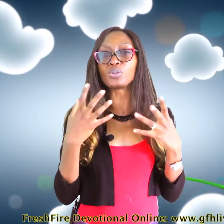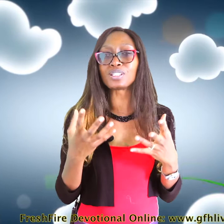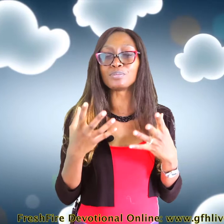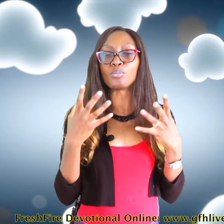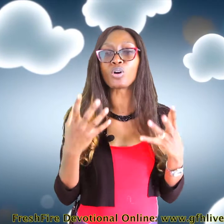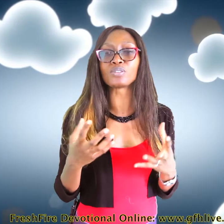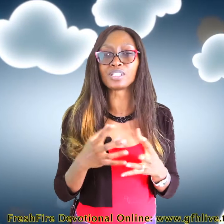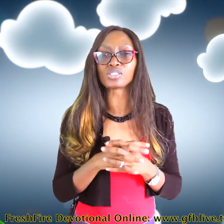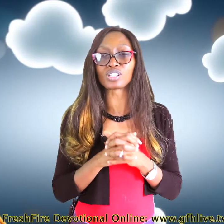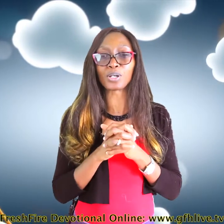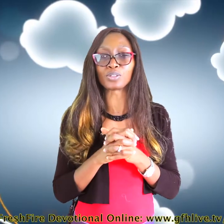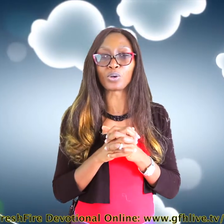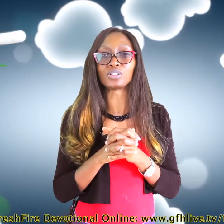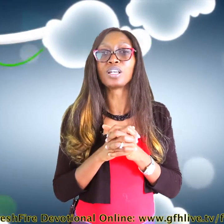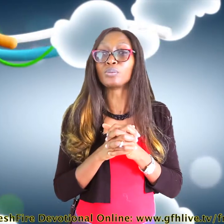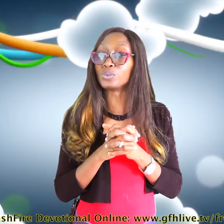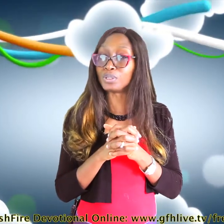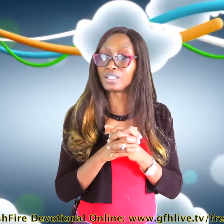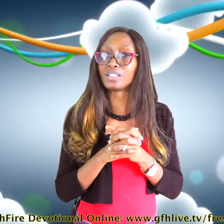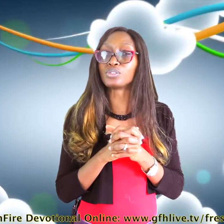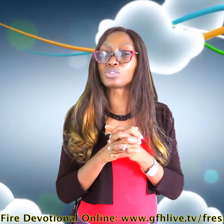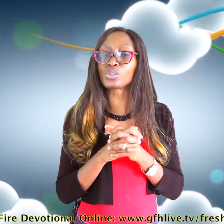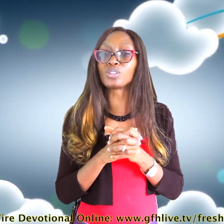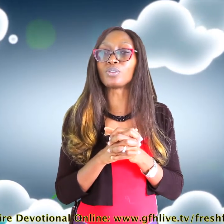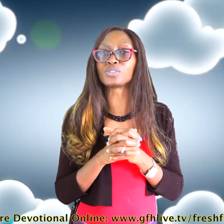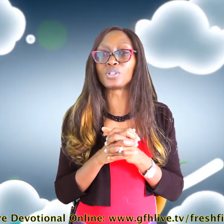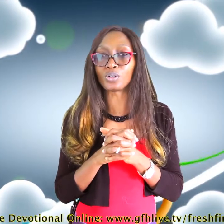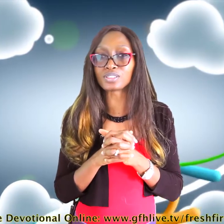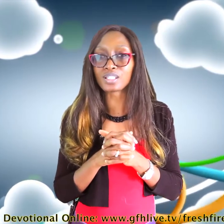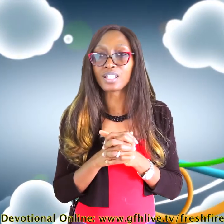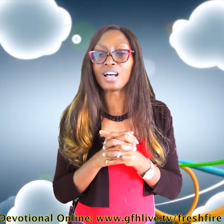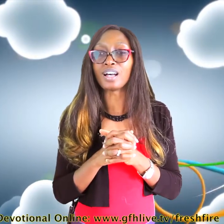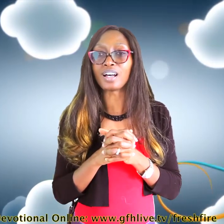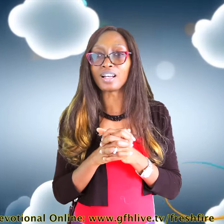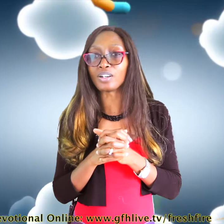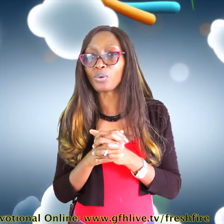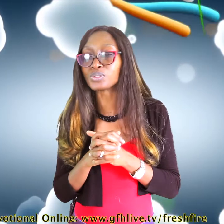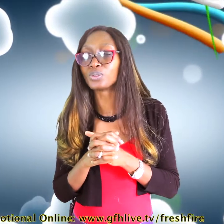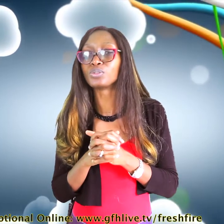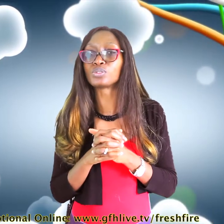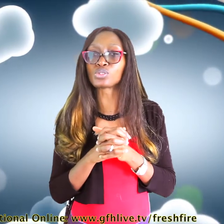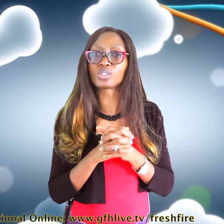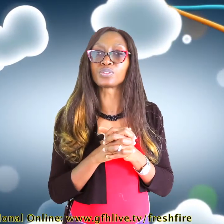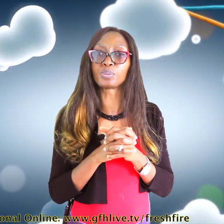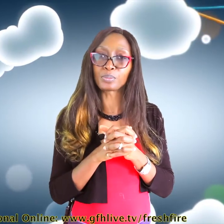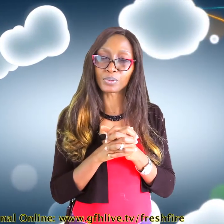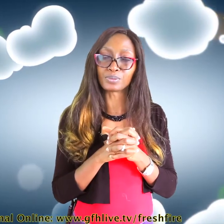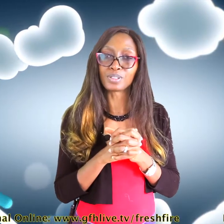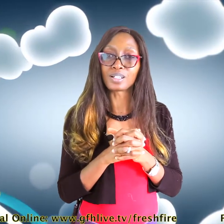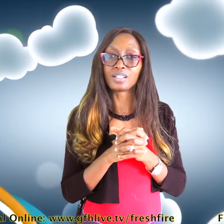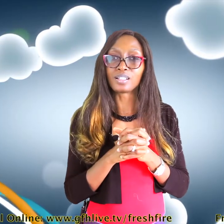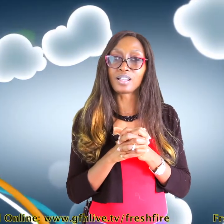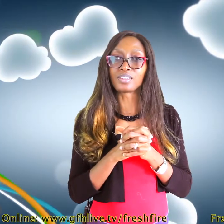to building more revelation about God will be to show love to God, also to show love to